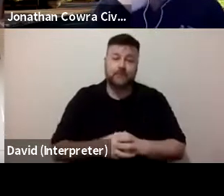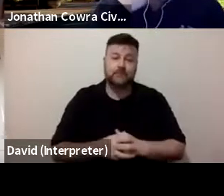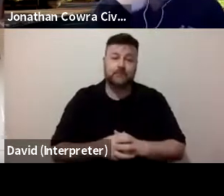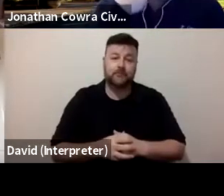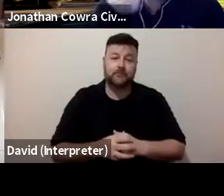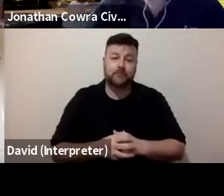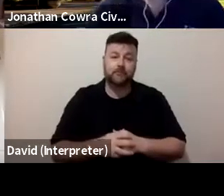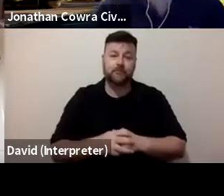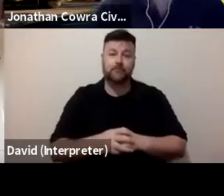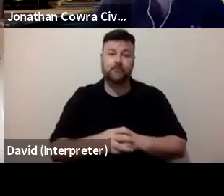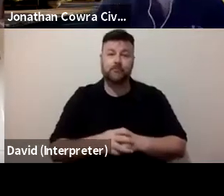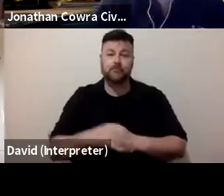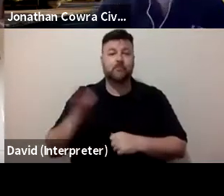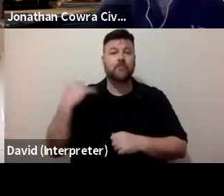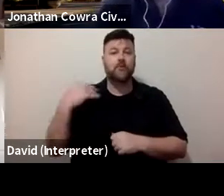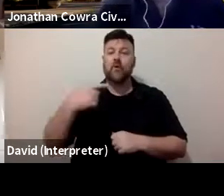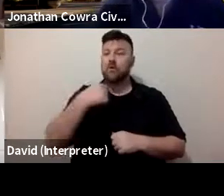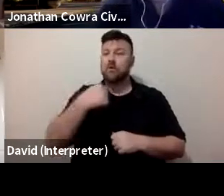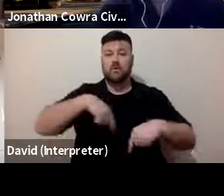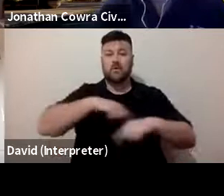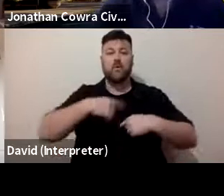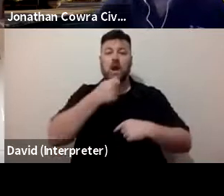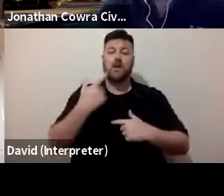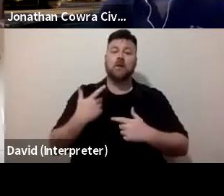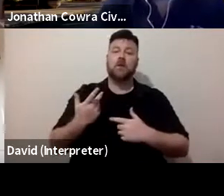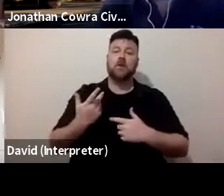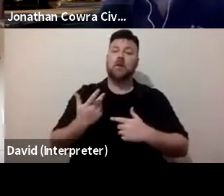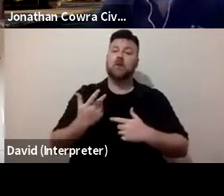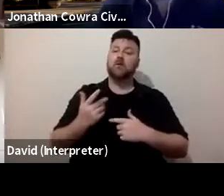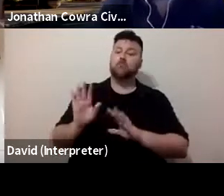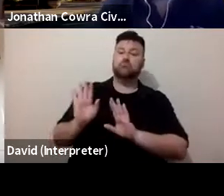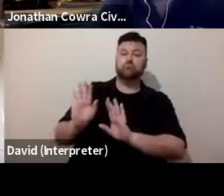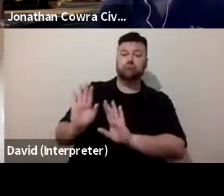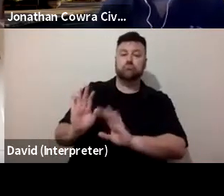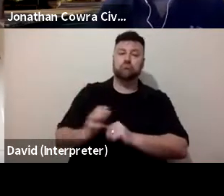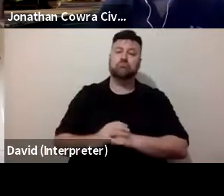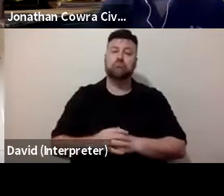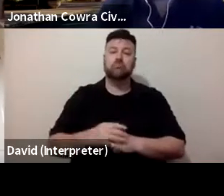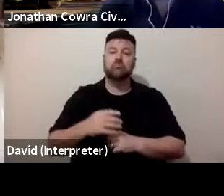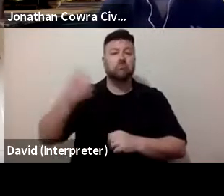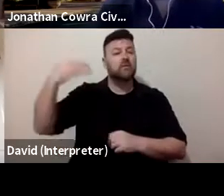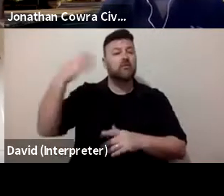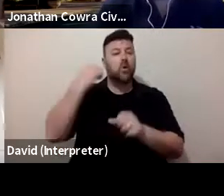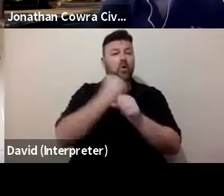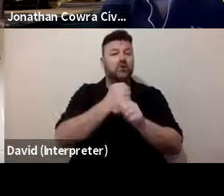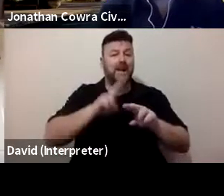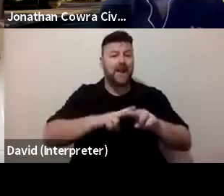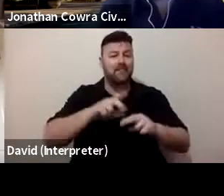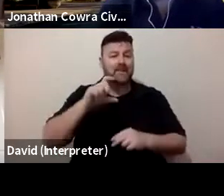We were somewhat sheltered from the financial fallout in the, you know, the GFC, but this time